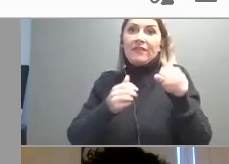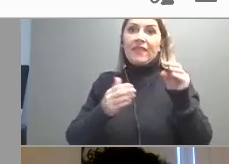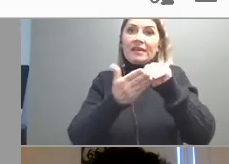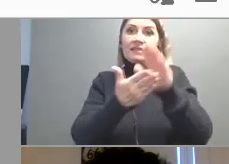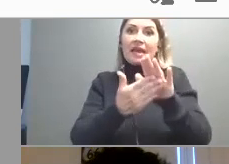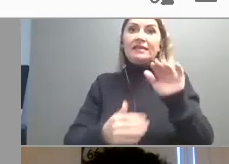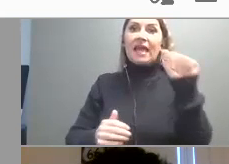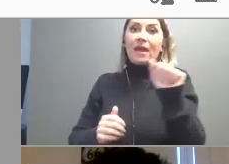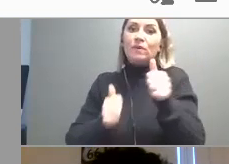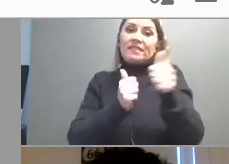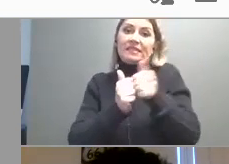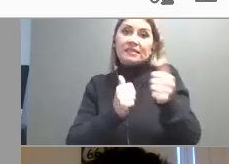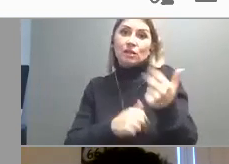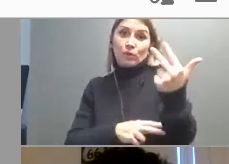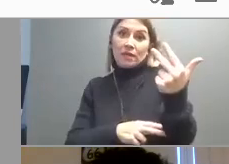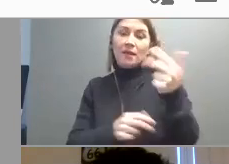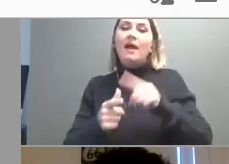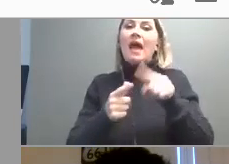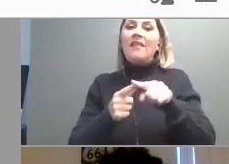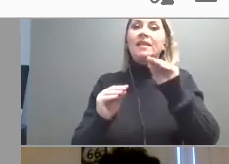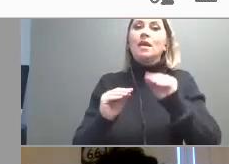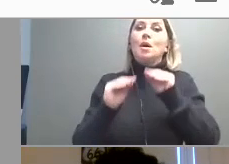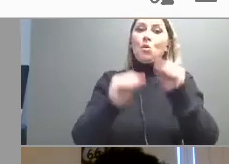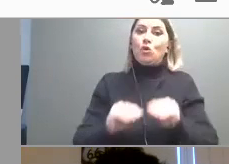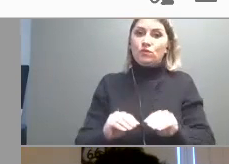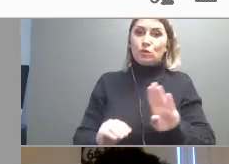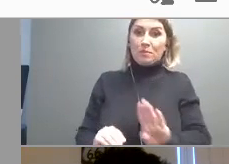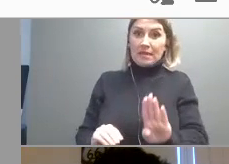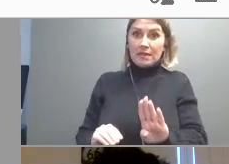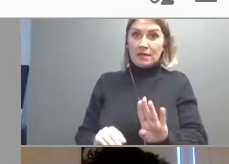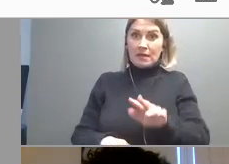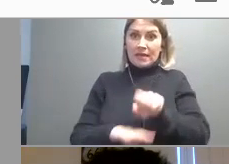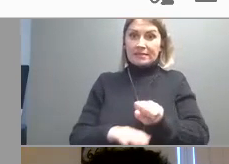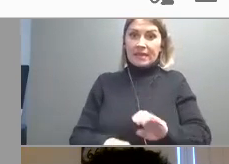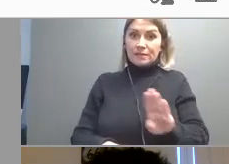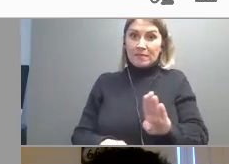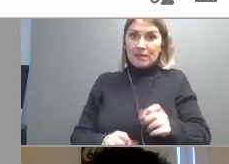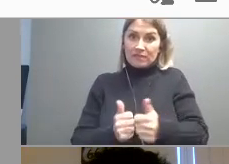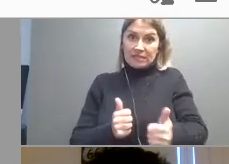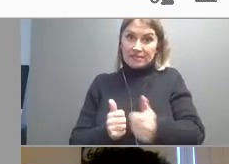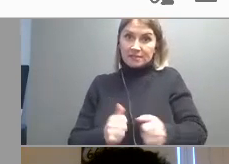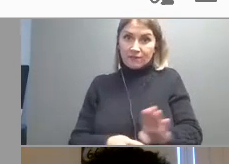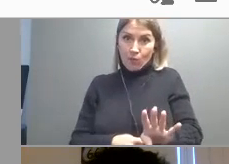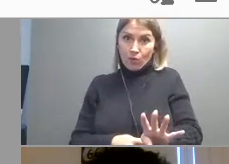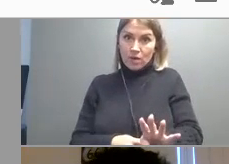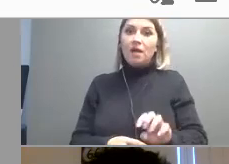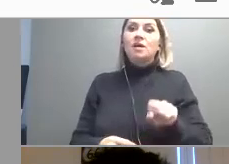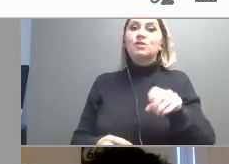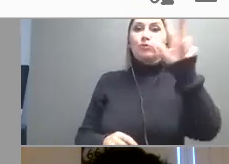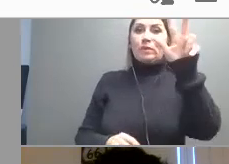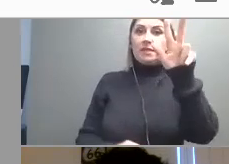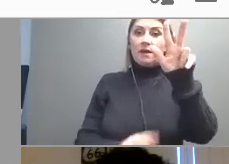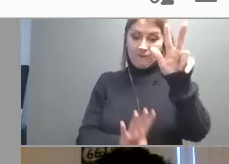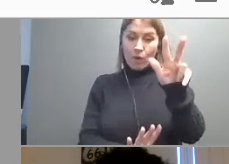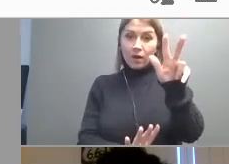with the distance of 3. And then it moves forward to B, it assigns B with the distance of 4. So A has 3, B has